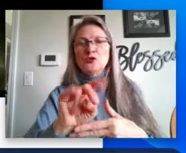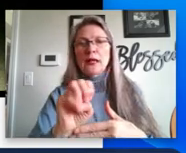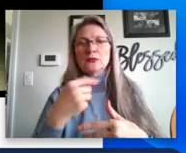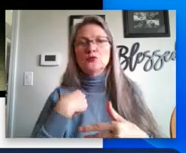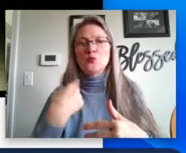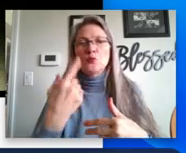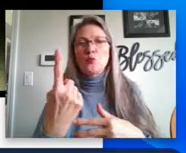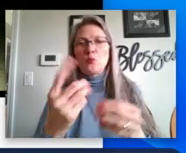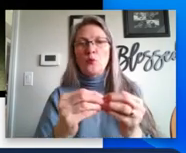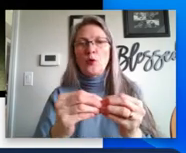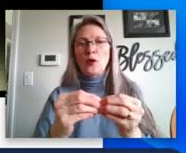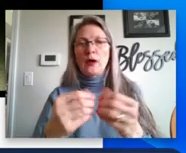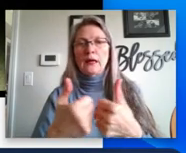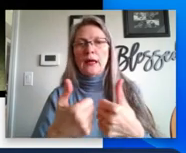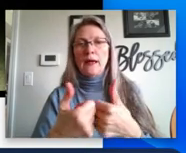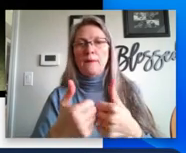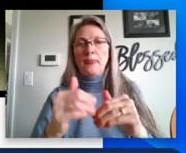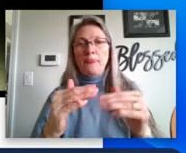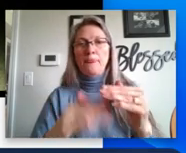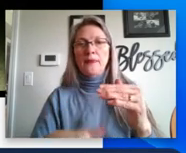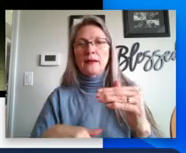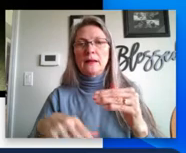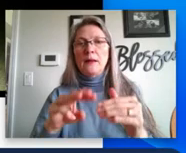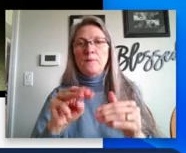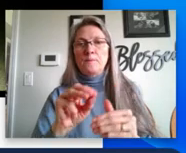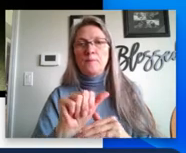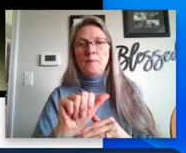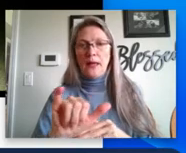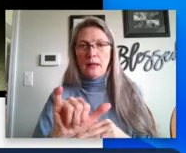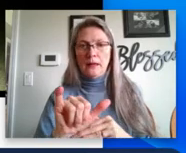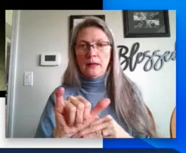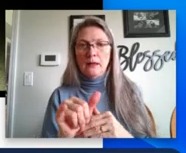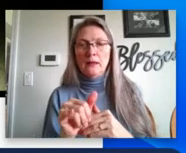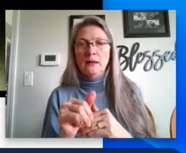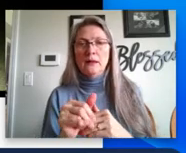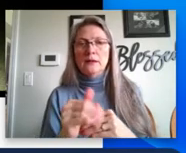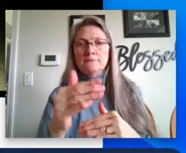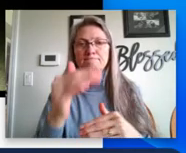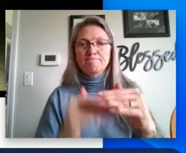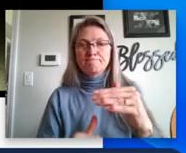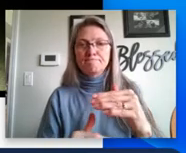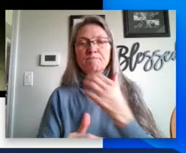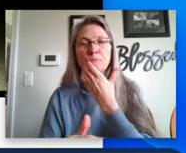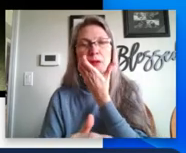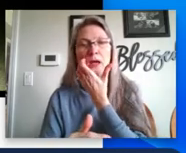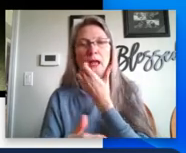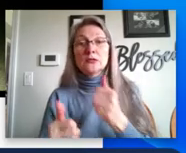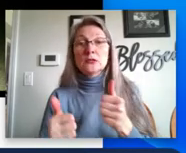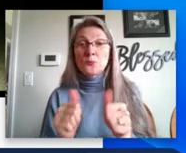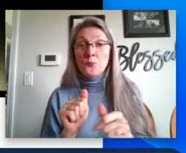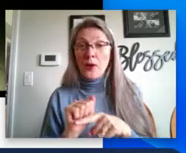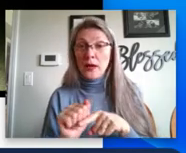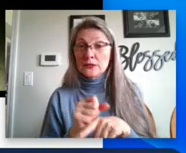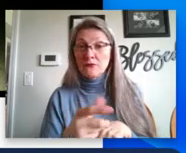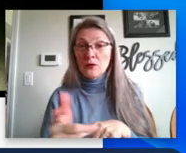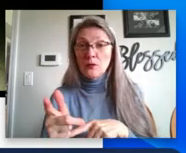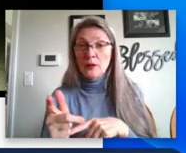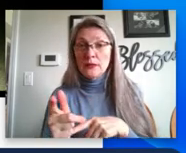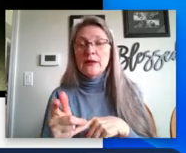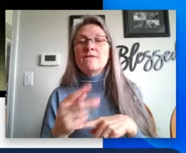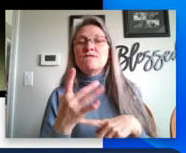May. When we take a look down here, let's practice a few. This title says